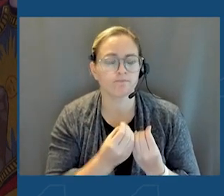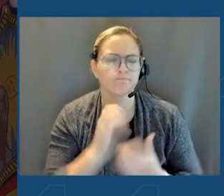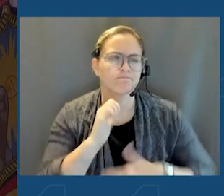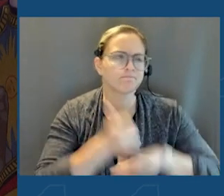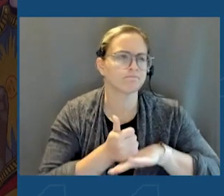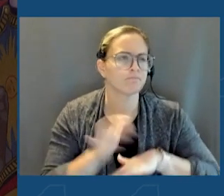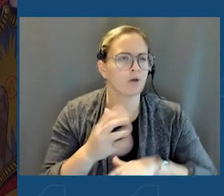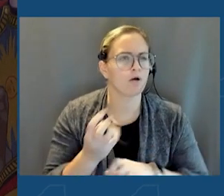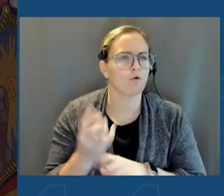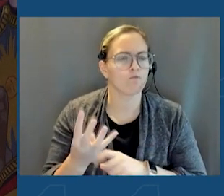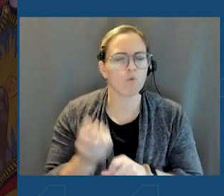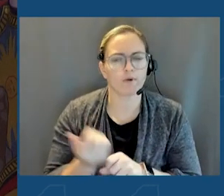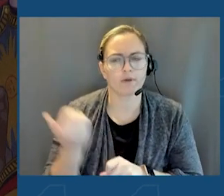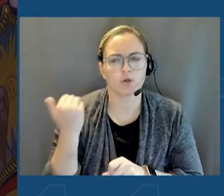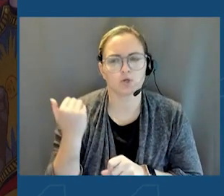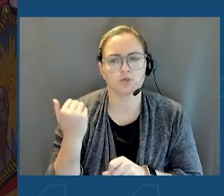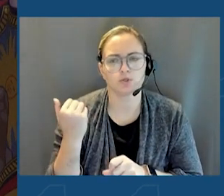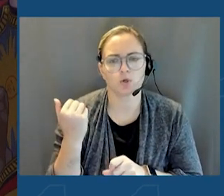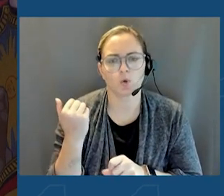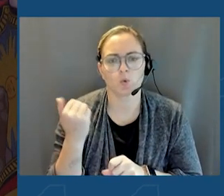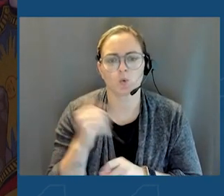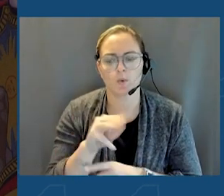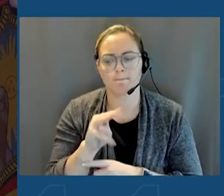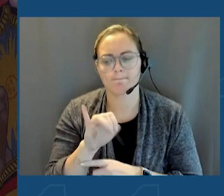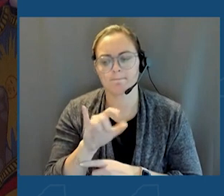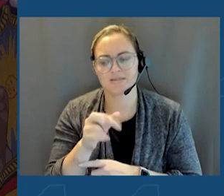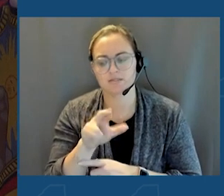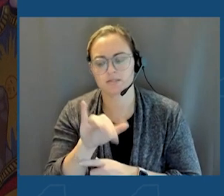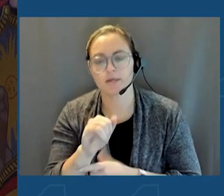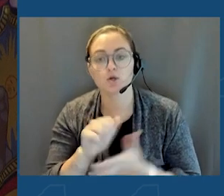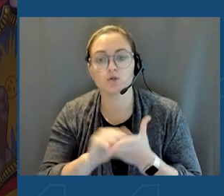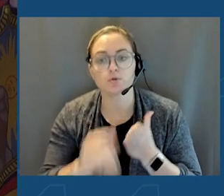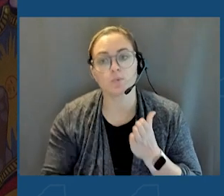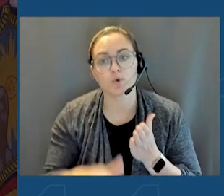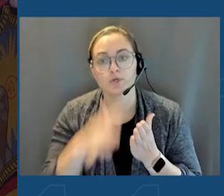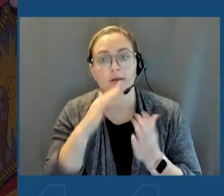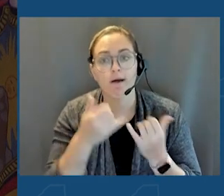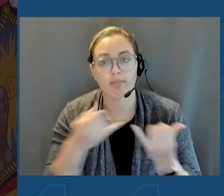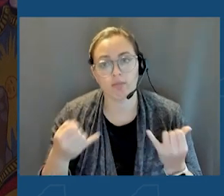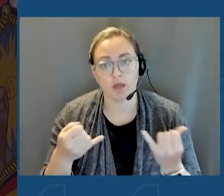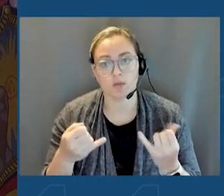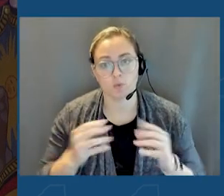years ago called the Miscarriage and Abortion Hotline, and we take calls